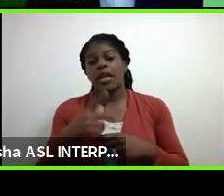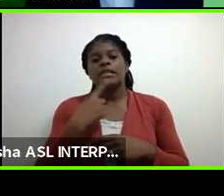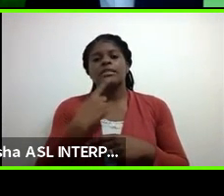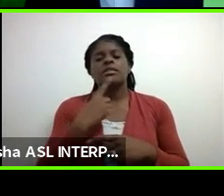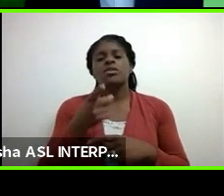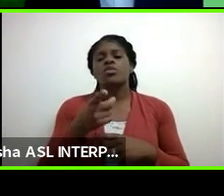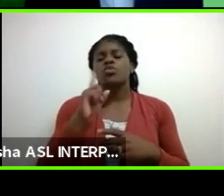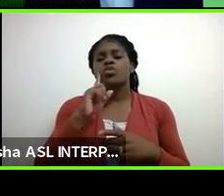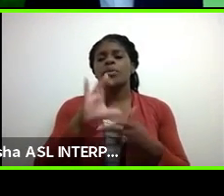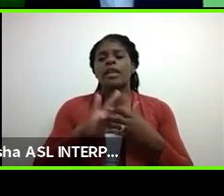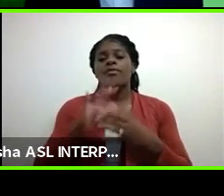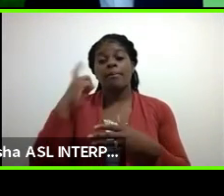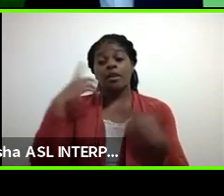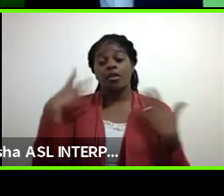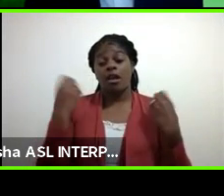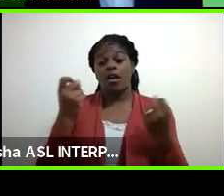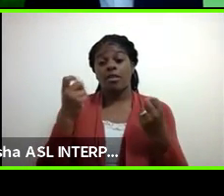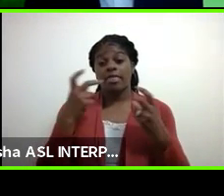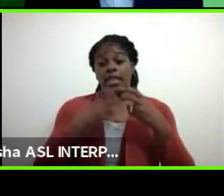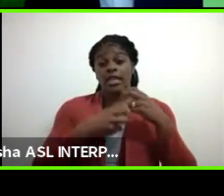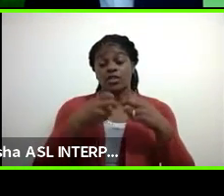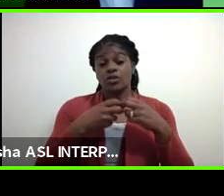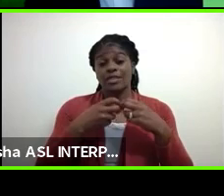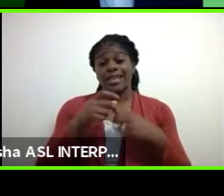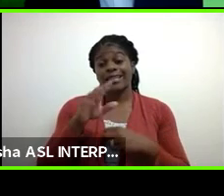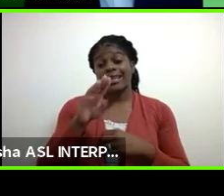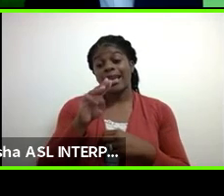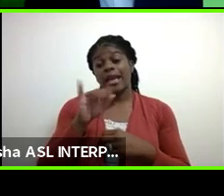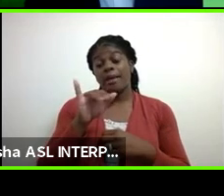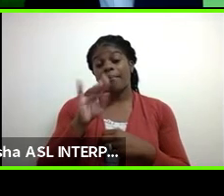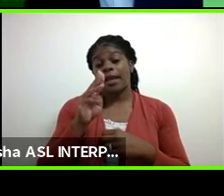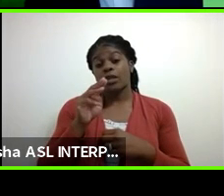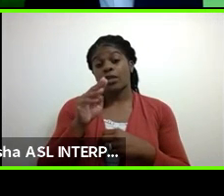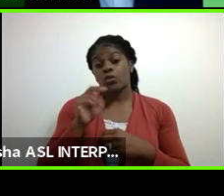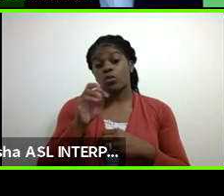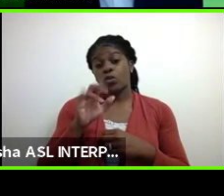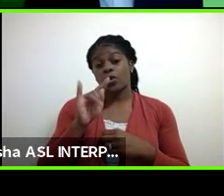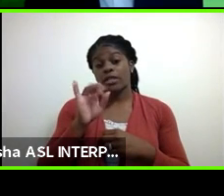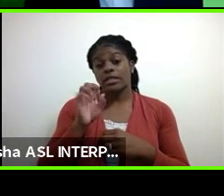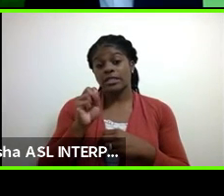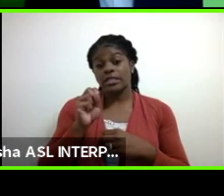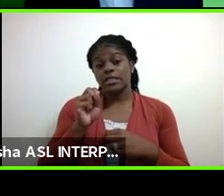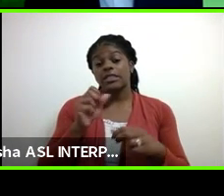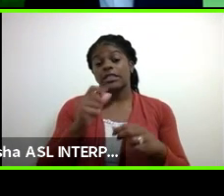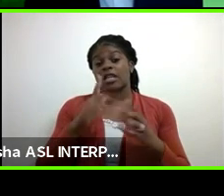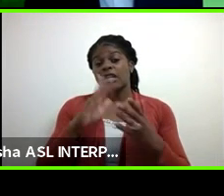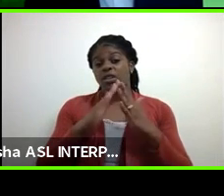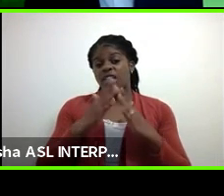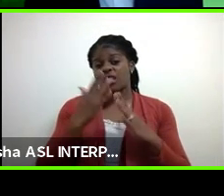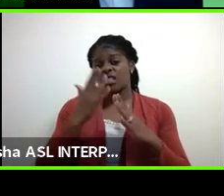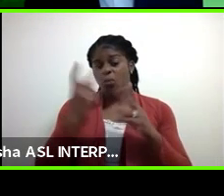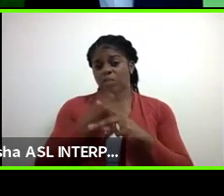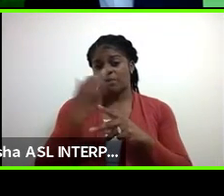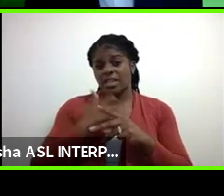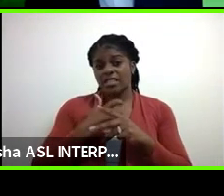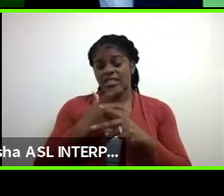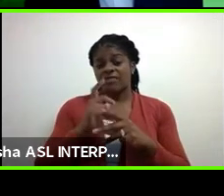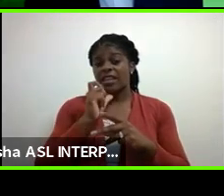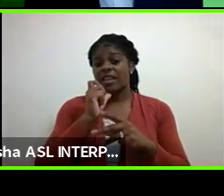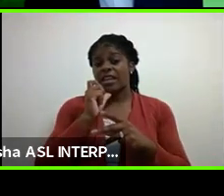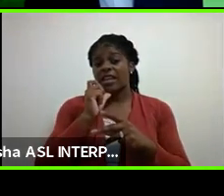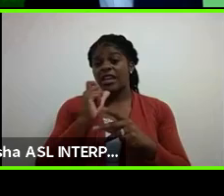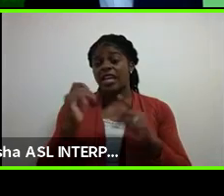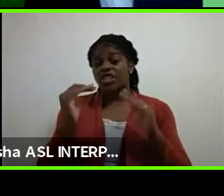believe that mental health issues in minority communities are worse due to societal injustice, or is it just the amount that